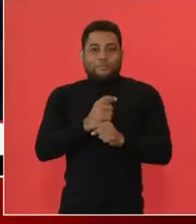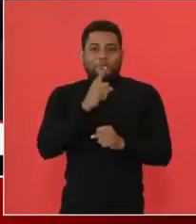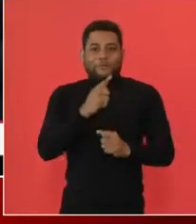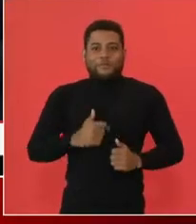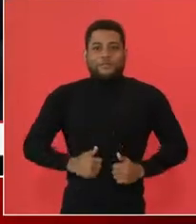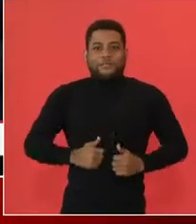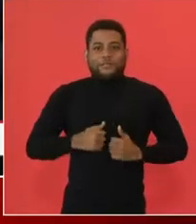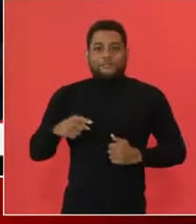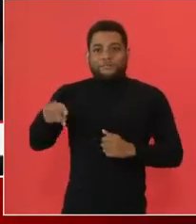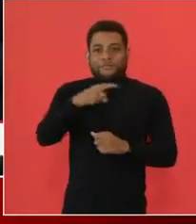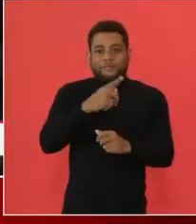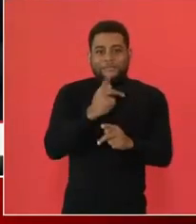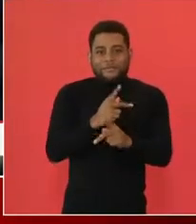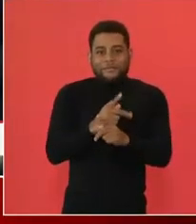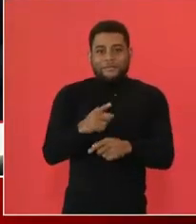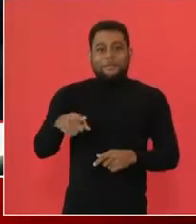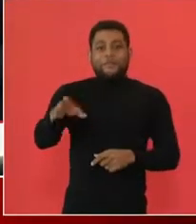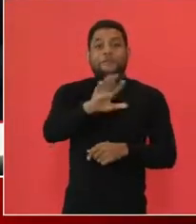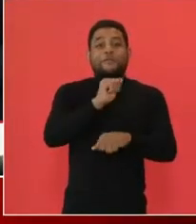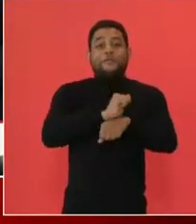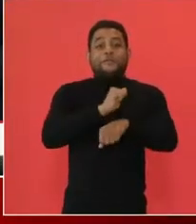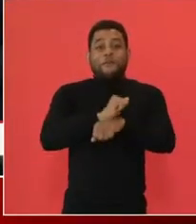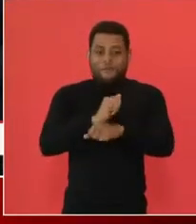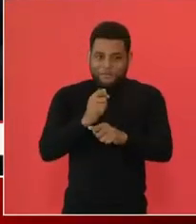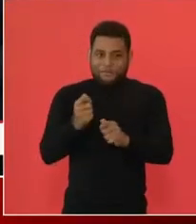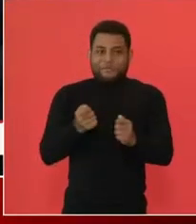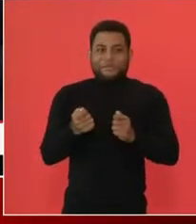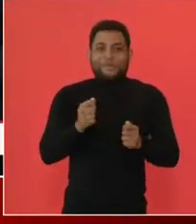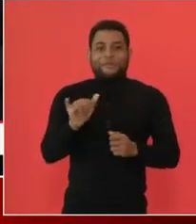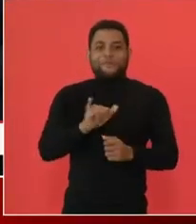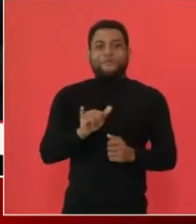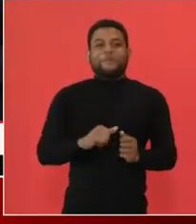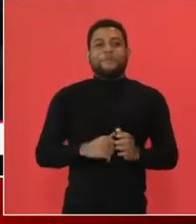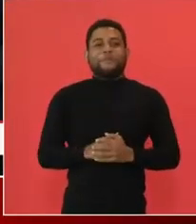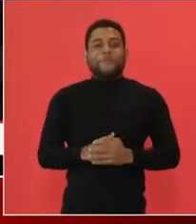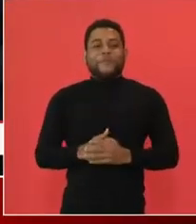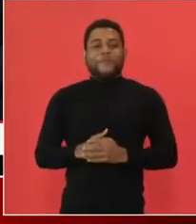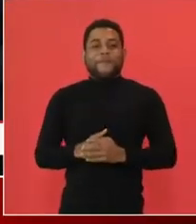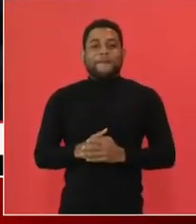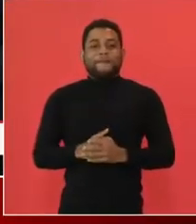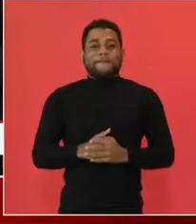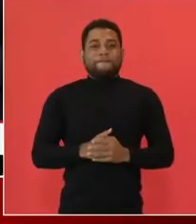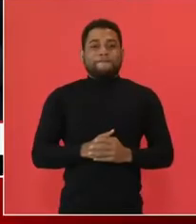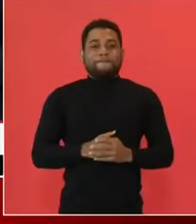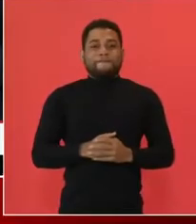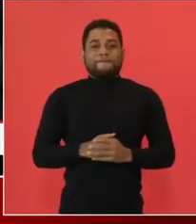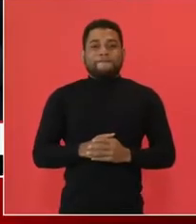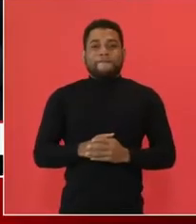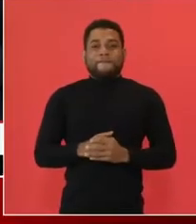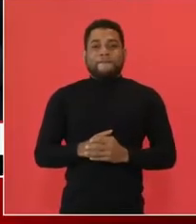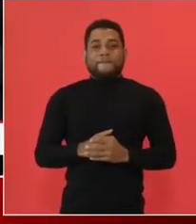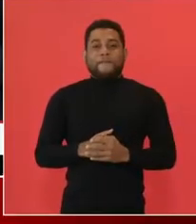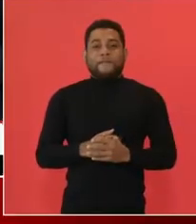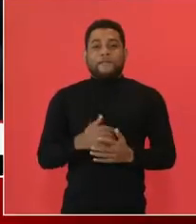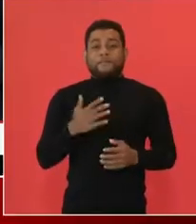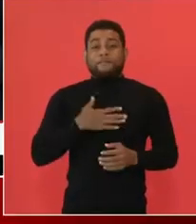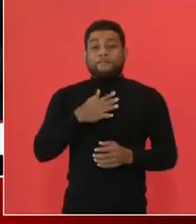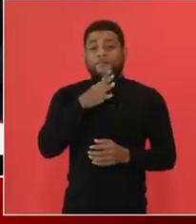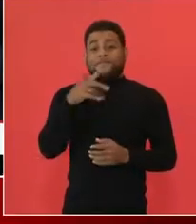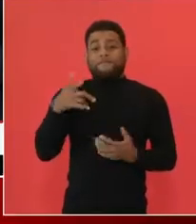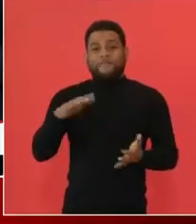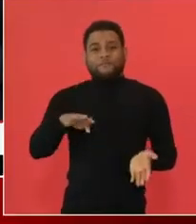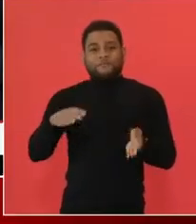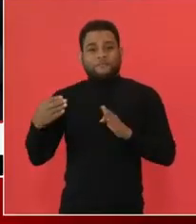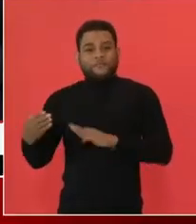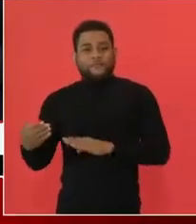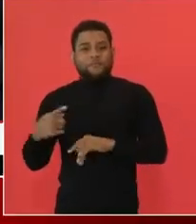of. So thank you. And in the words of my mother, who has passed on, she would say, if my words were a hug, I would just